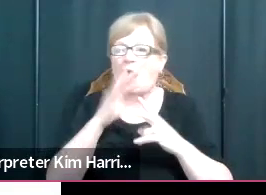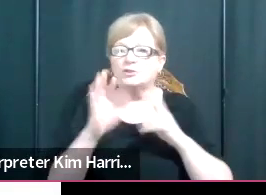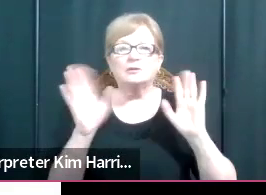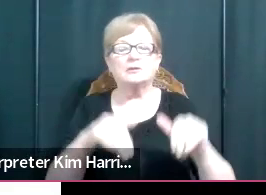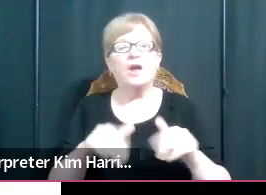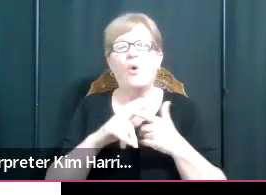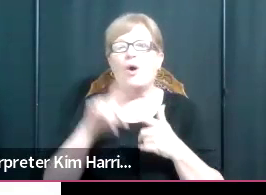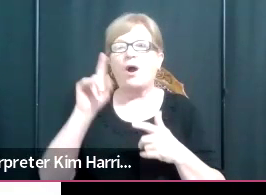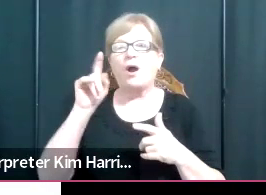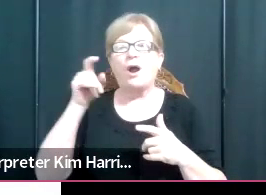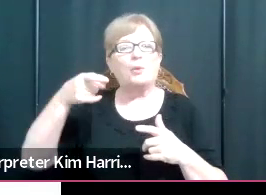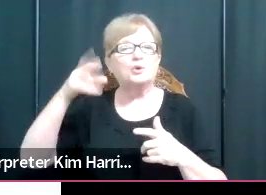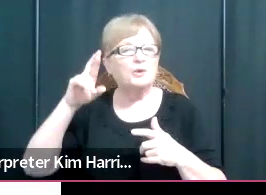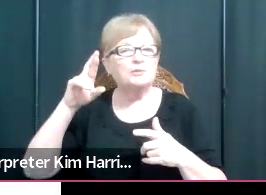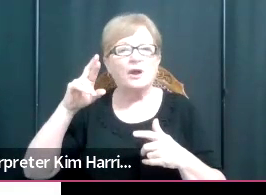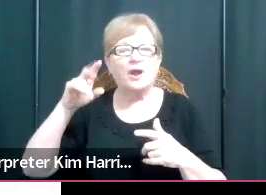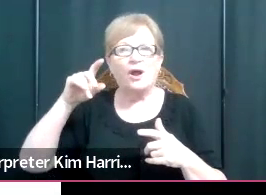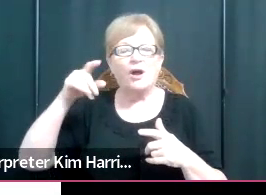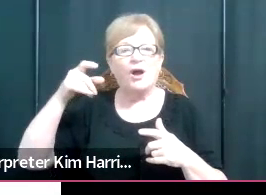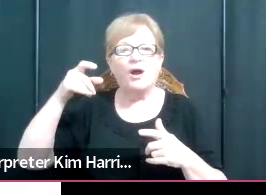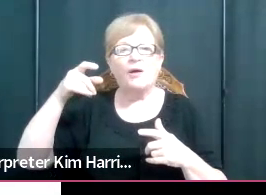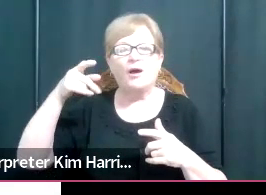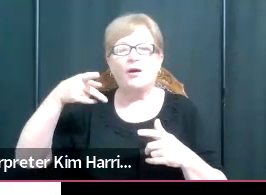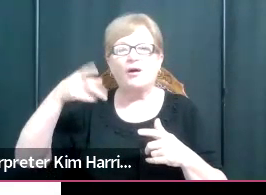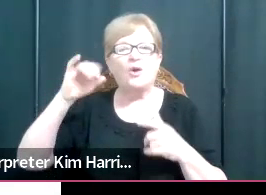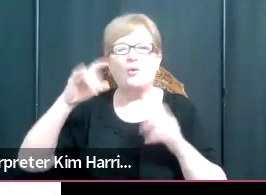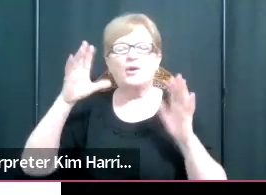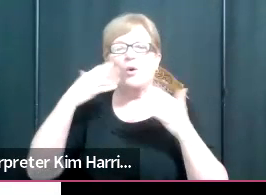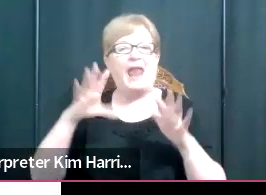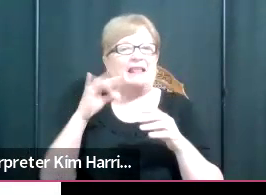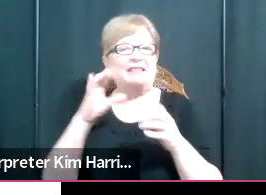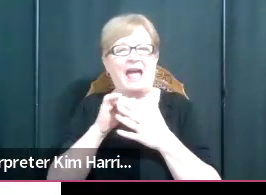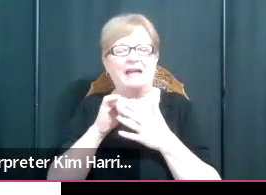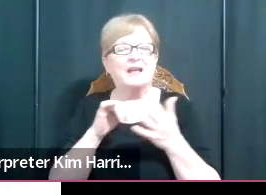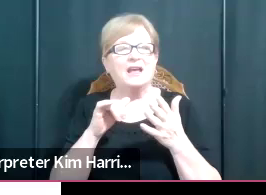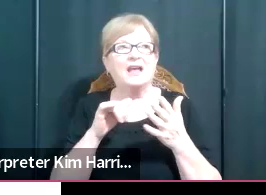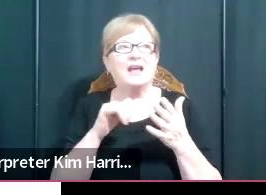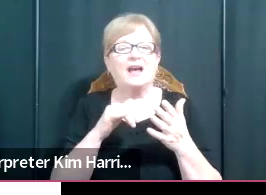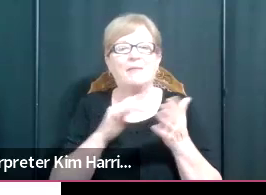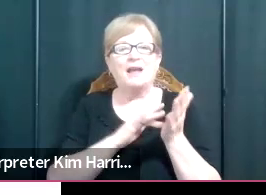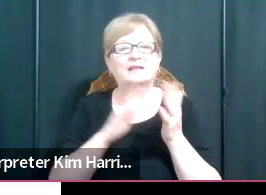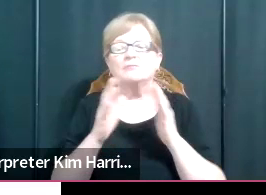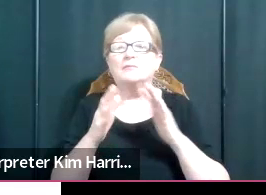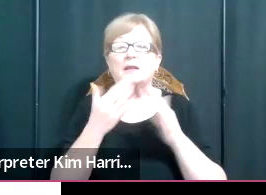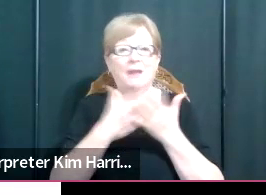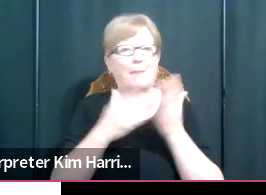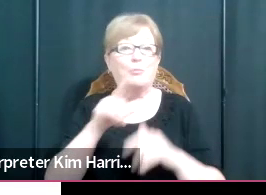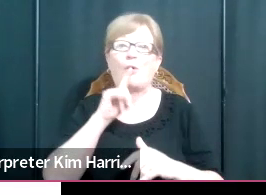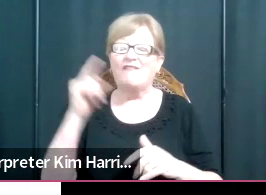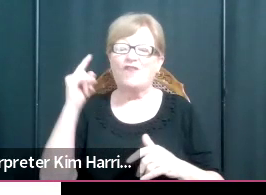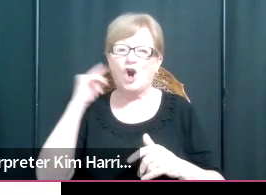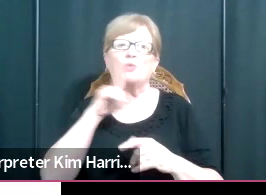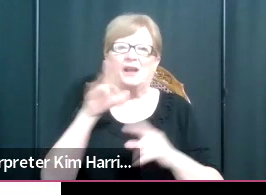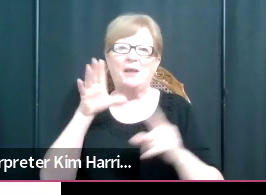prescription options. This is available, and I've heard that folks really, really enjoy it. That's one of our really